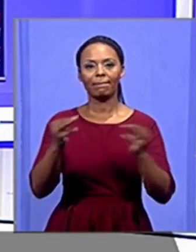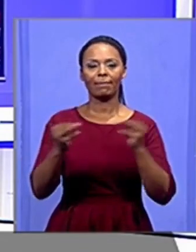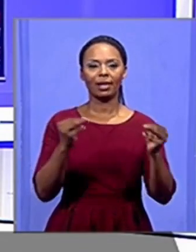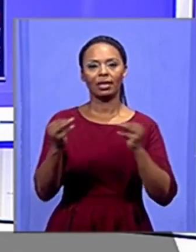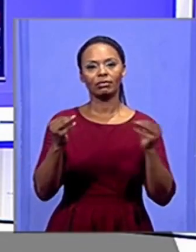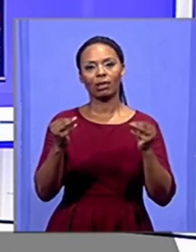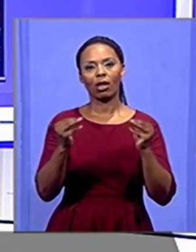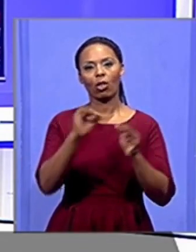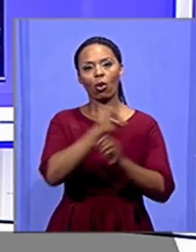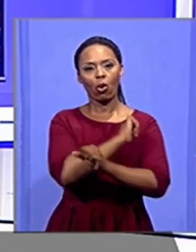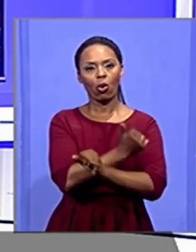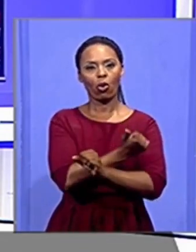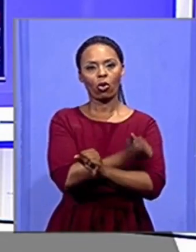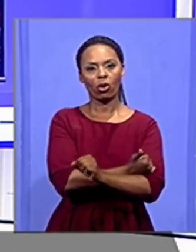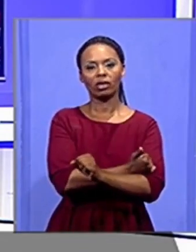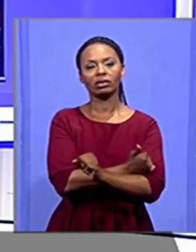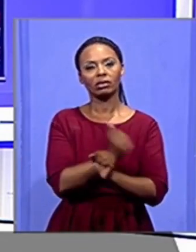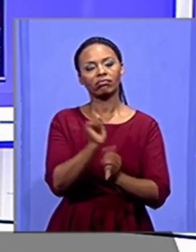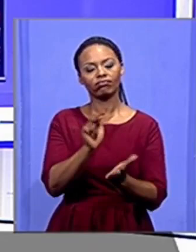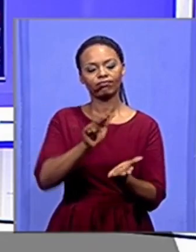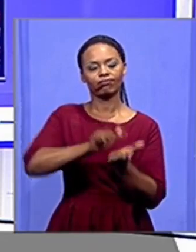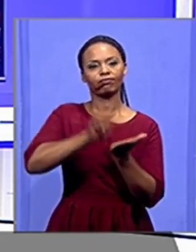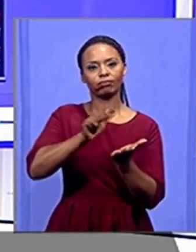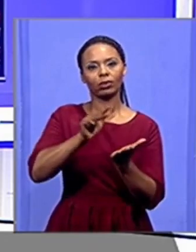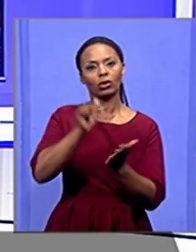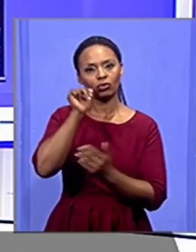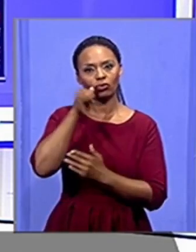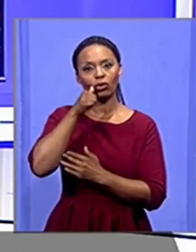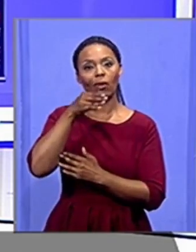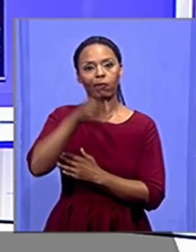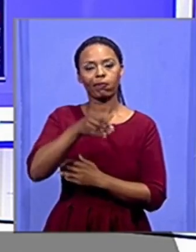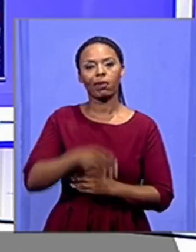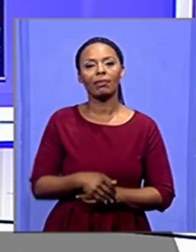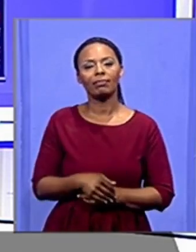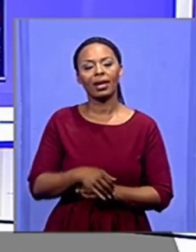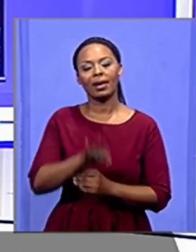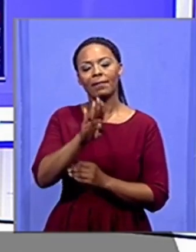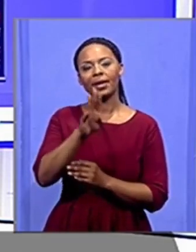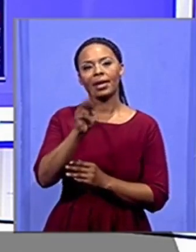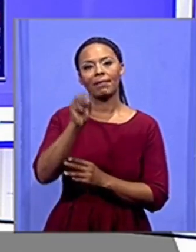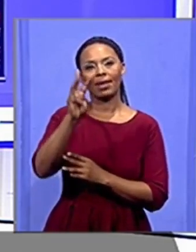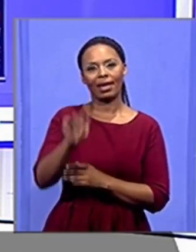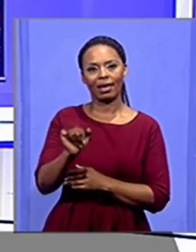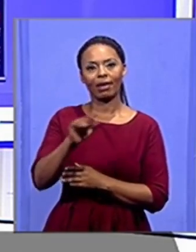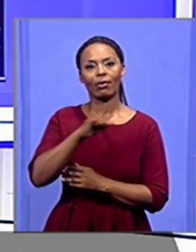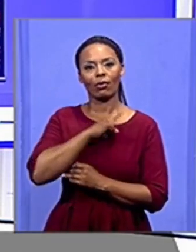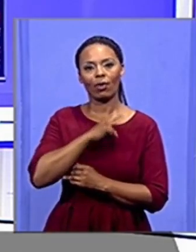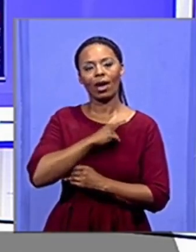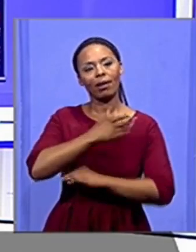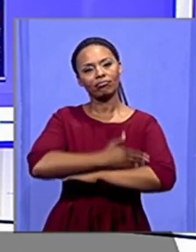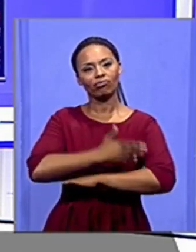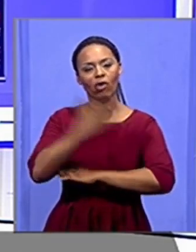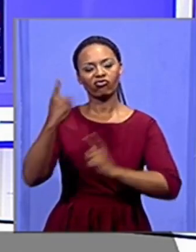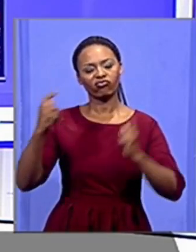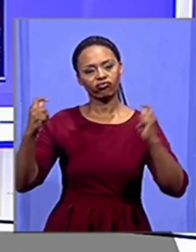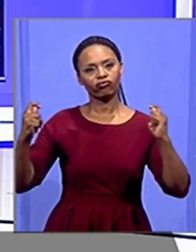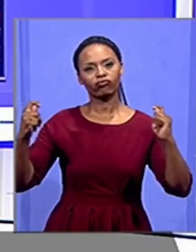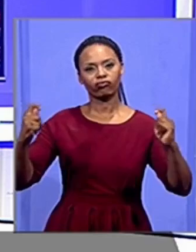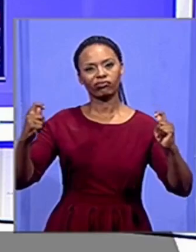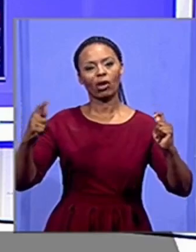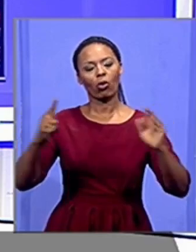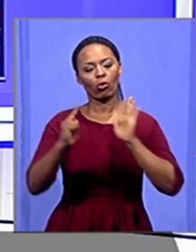Mosina Limpopo go SASSA. Maikemišetšo a BMA ke go matlafatša taolo ya melwane ka go kopanya mokgwa